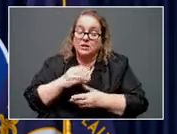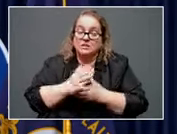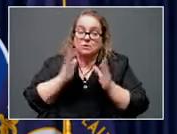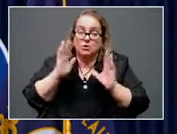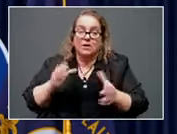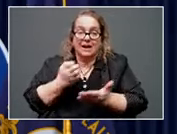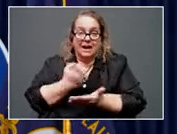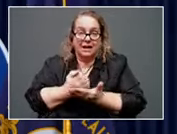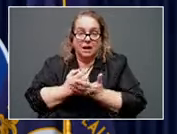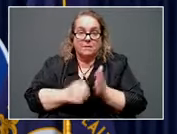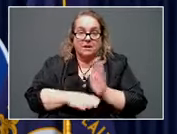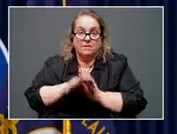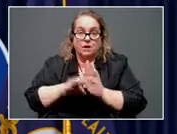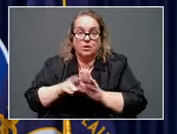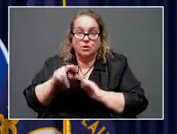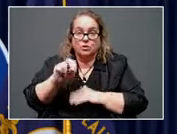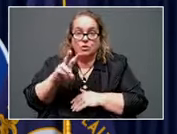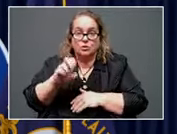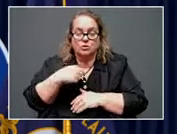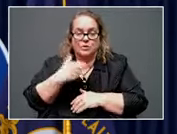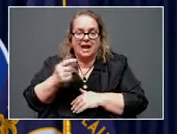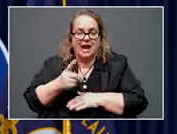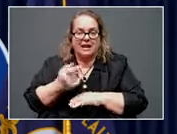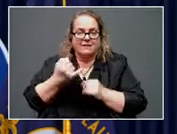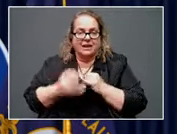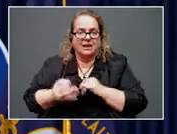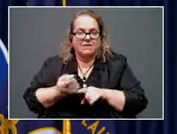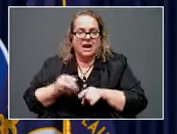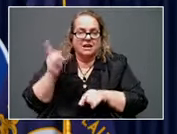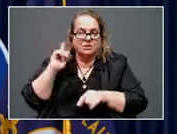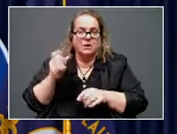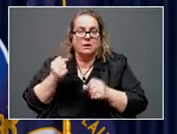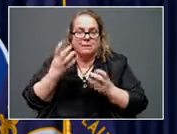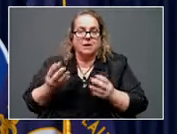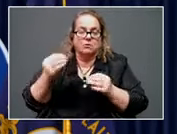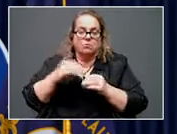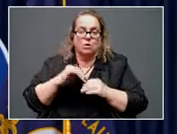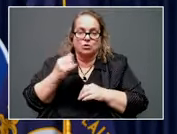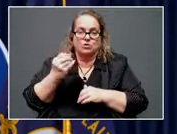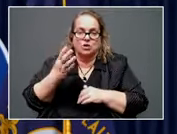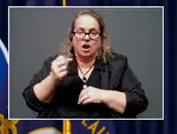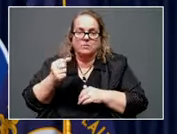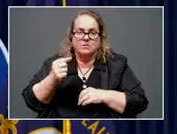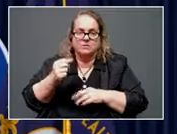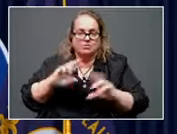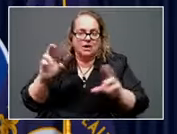news we had at the end of last week and many more jobs set to come. Thank you.